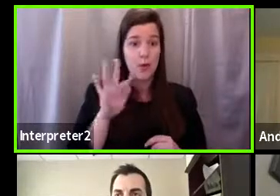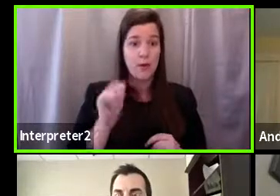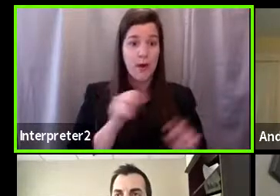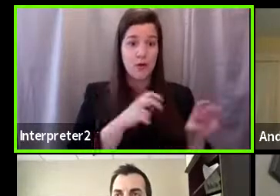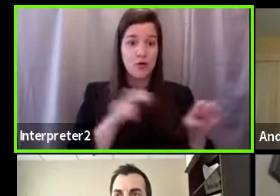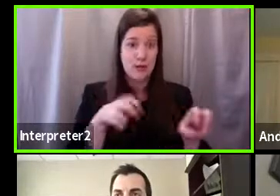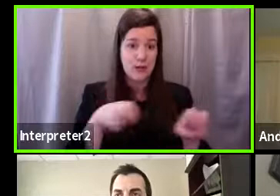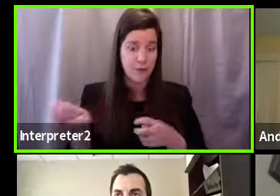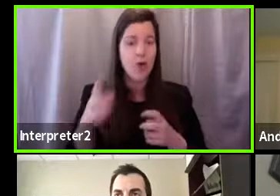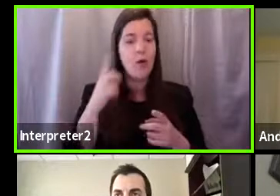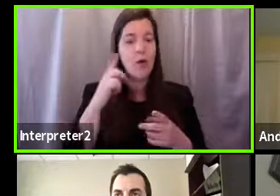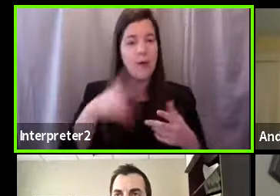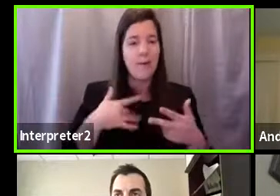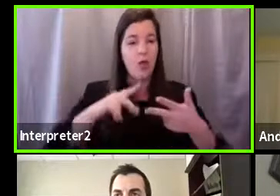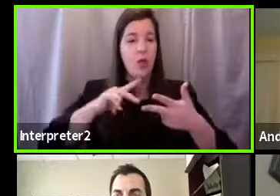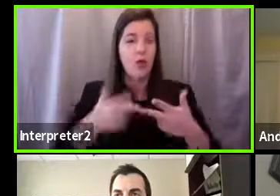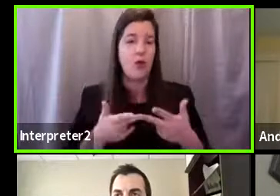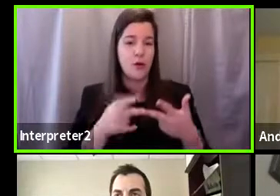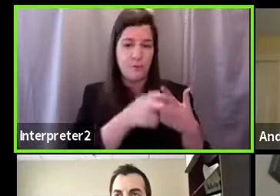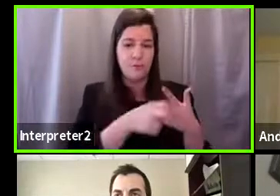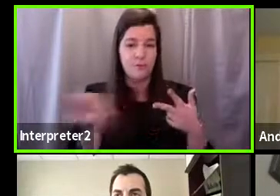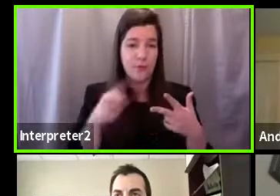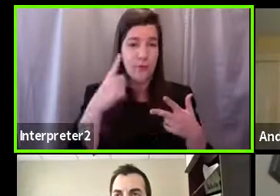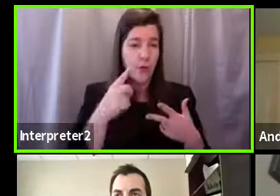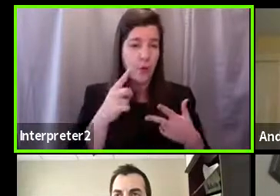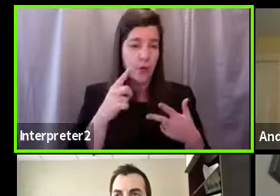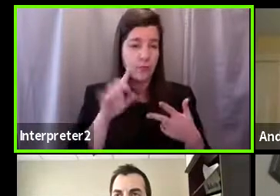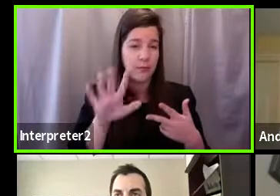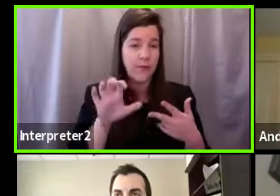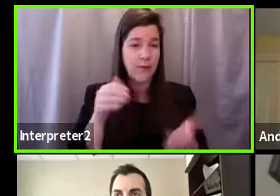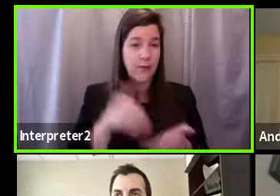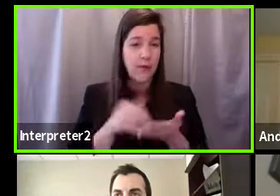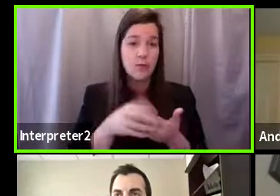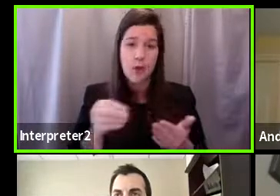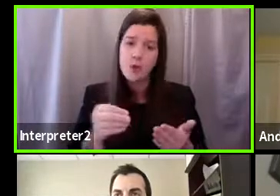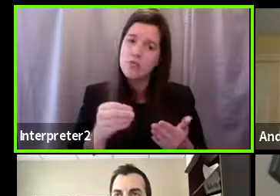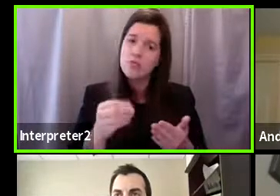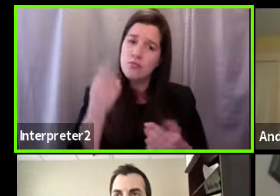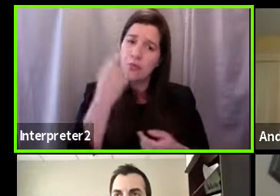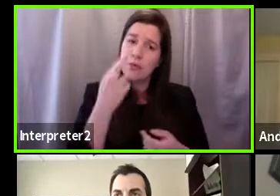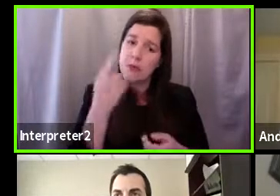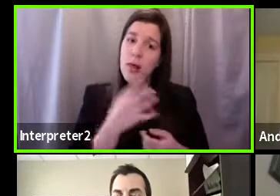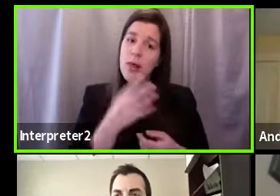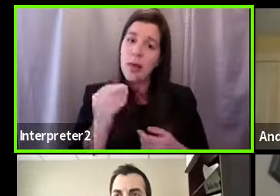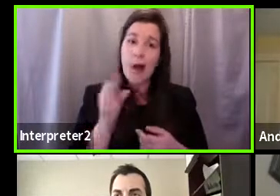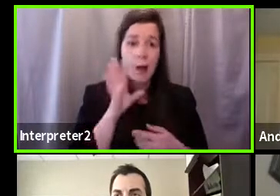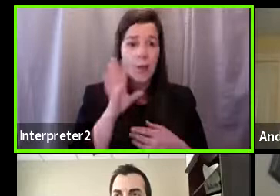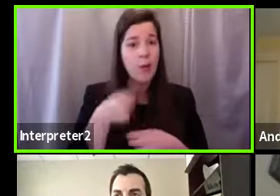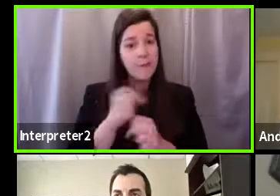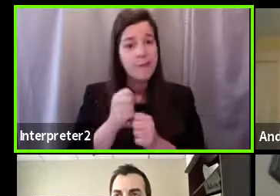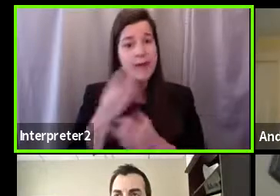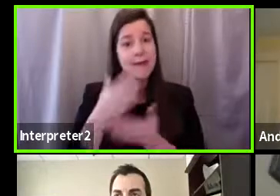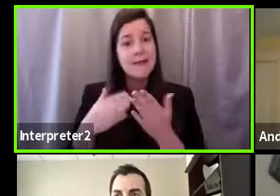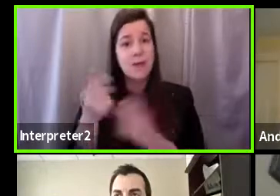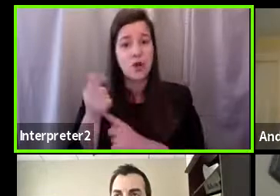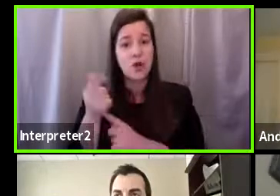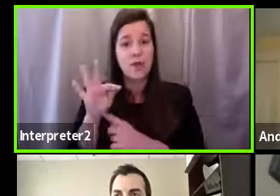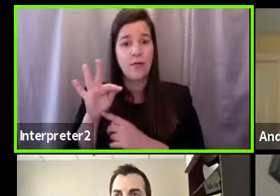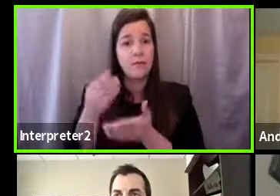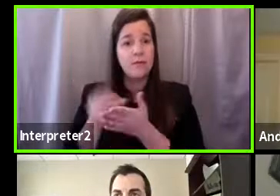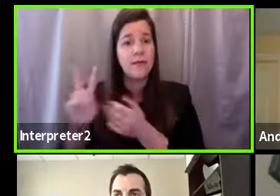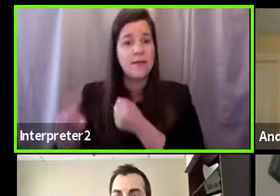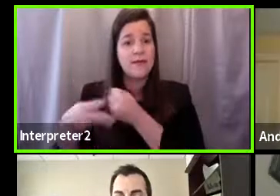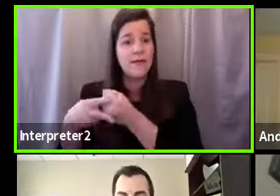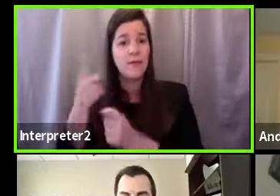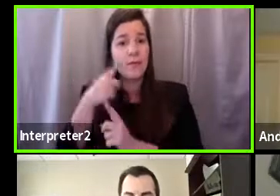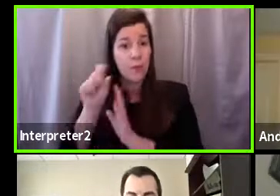feel that this third transfer of $500,000 is a feasible one, and it does generate a little bit of general fund savings for